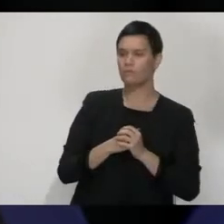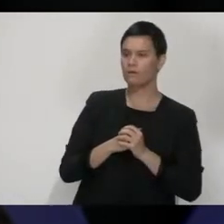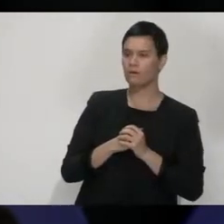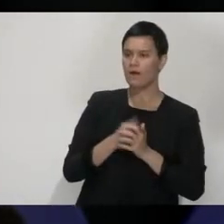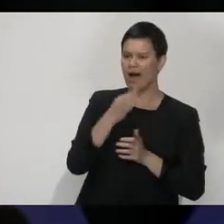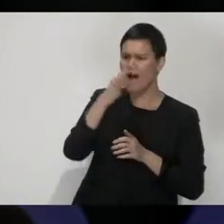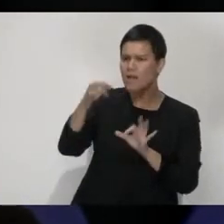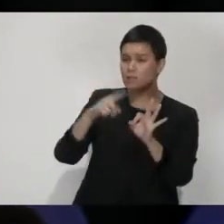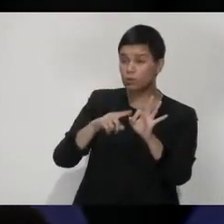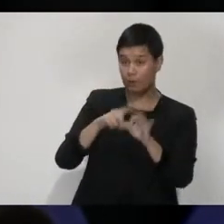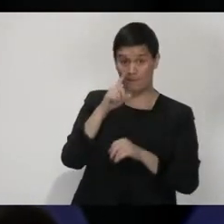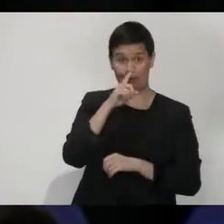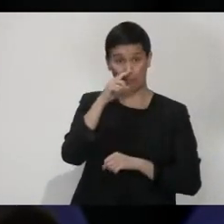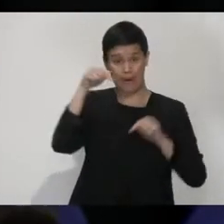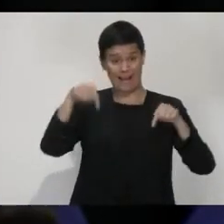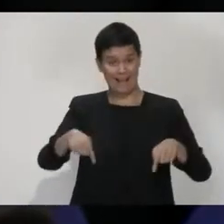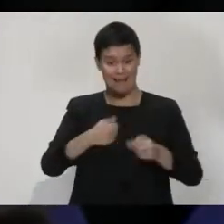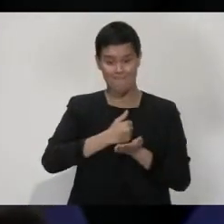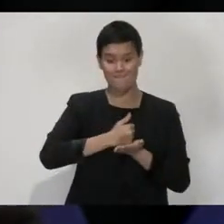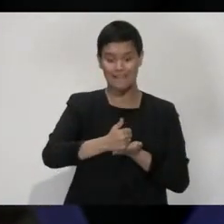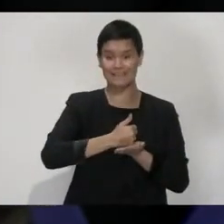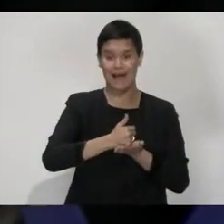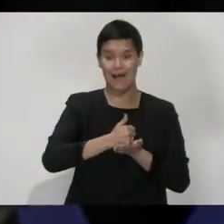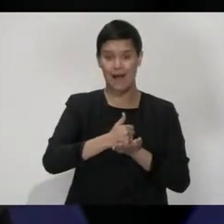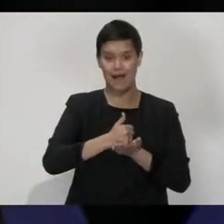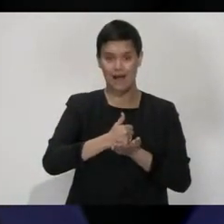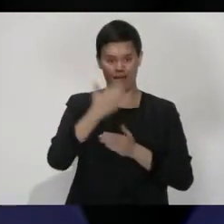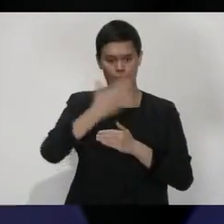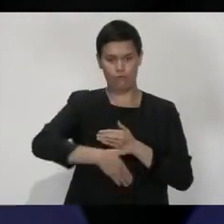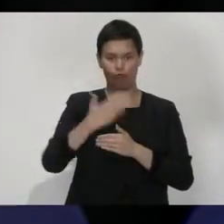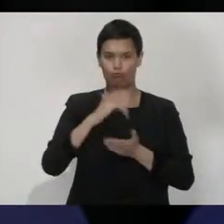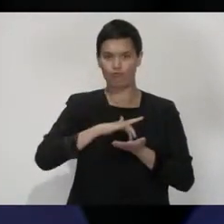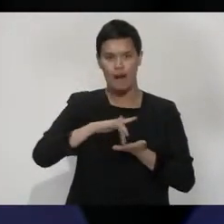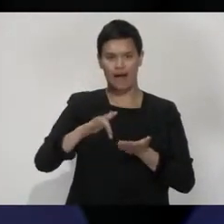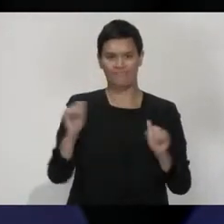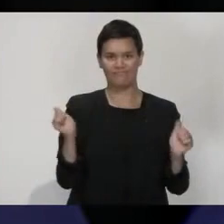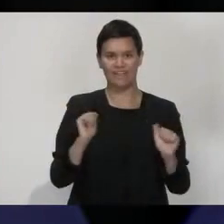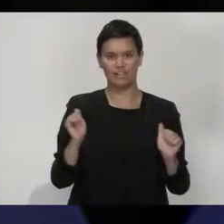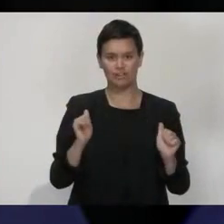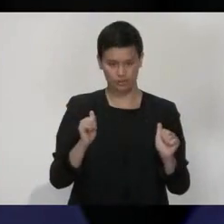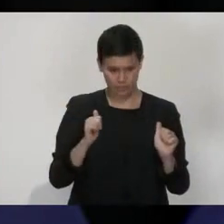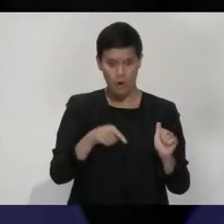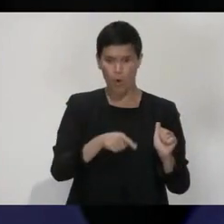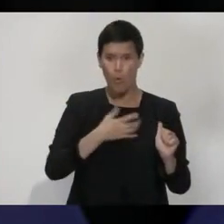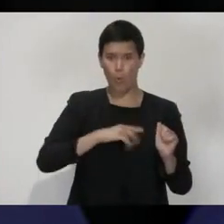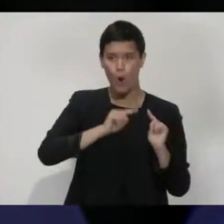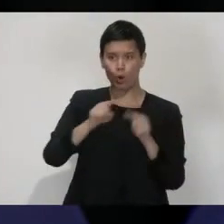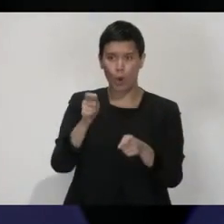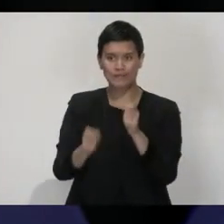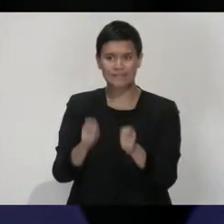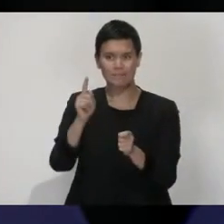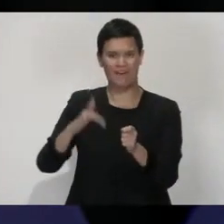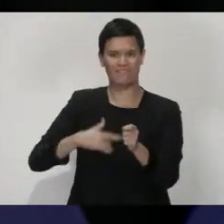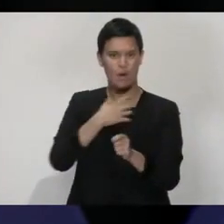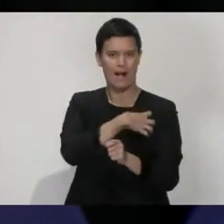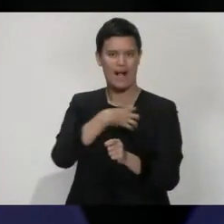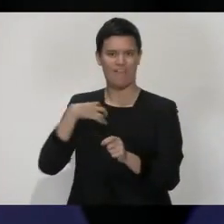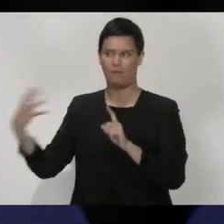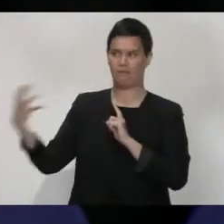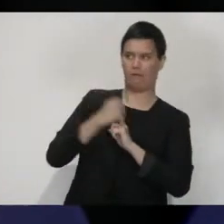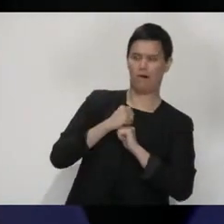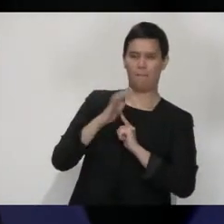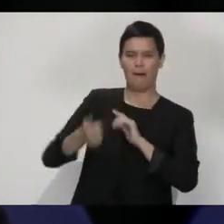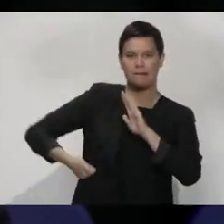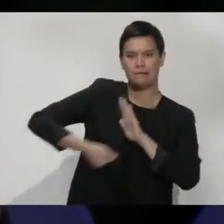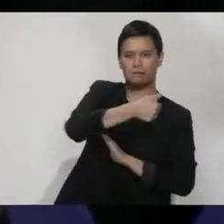the government's word not to share that information if they do go and get tested. Would you consider a pathway to residency?